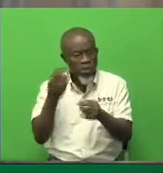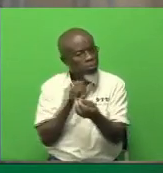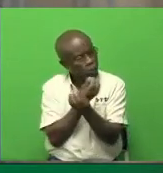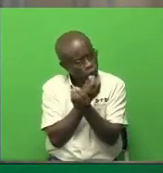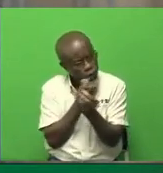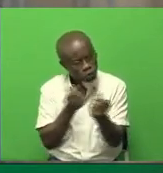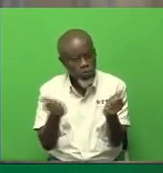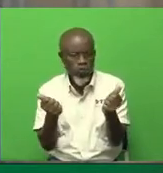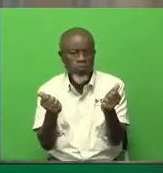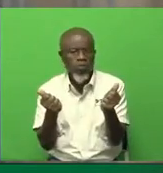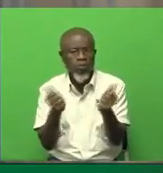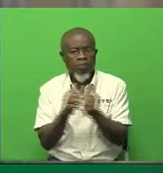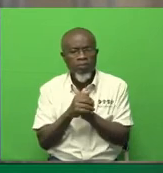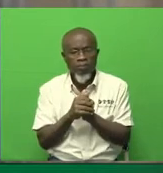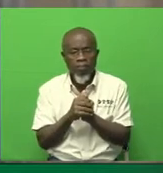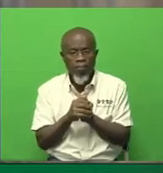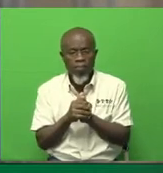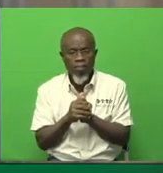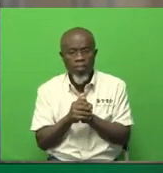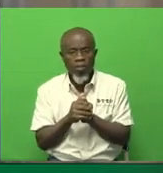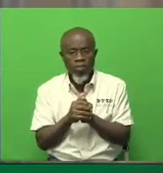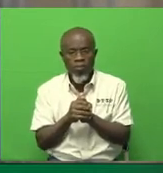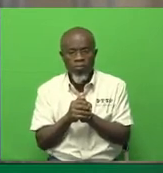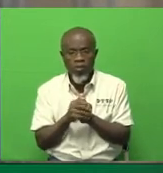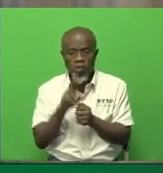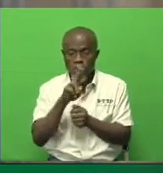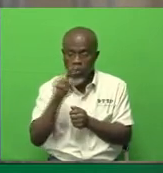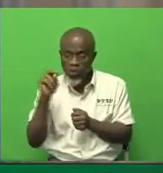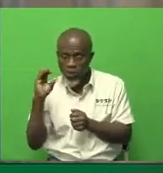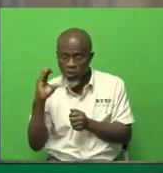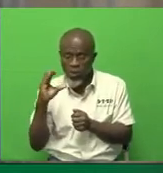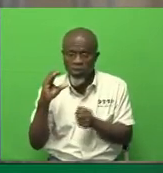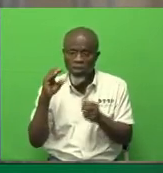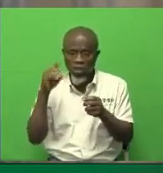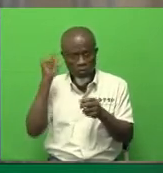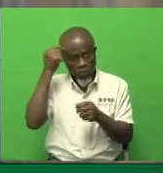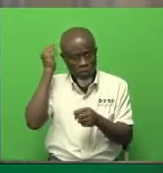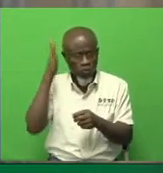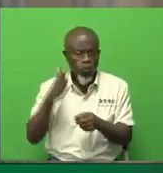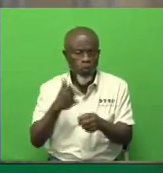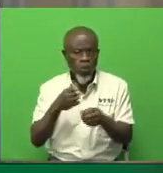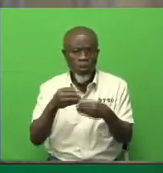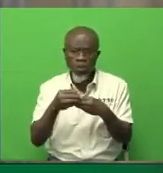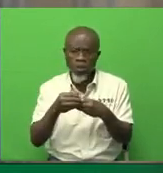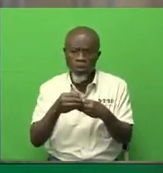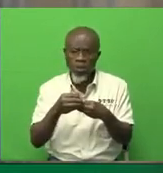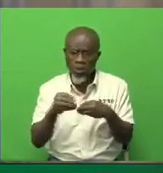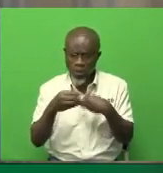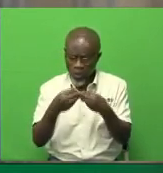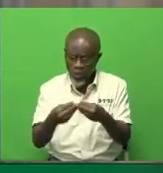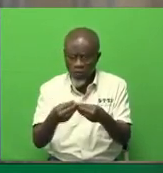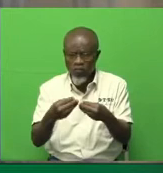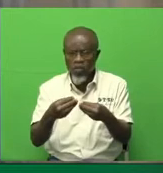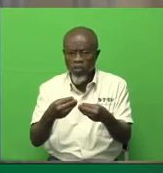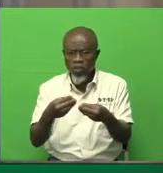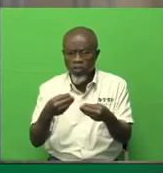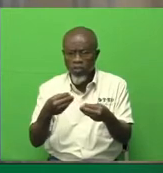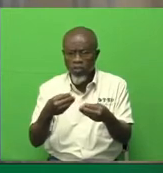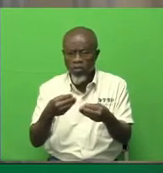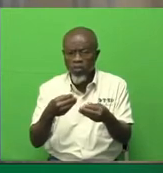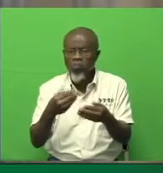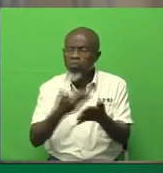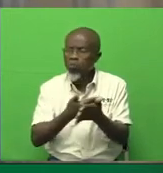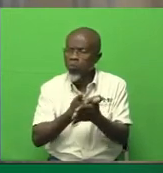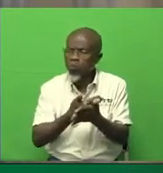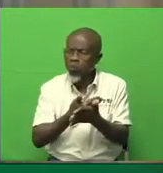UNC government will introduce a system which allows businesses to Discount the value of that up to the value of